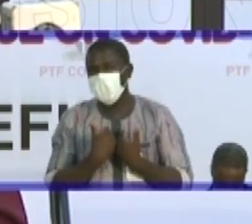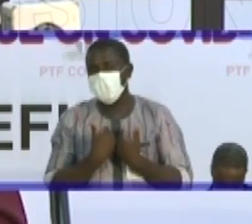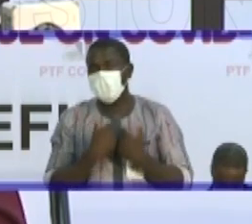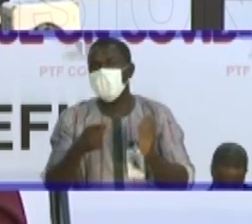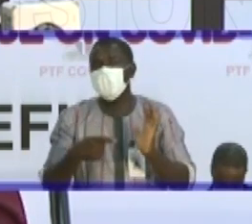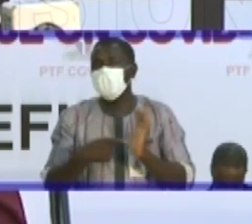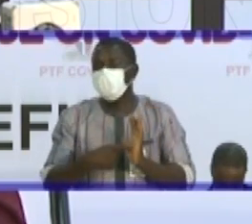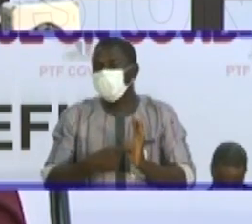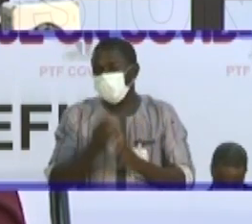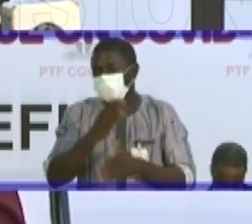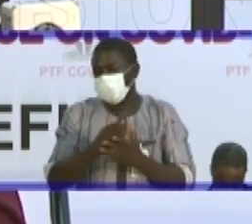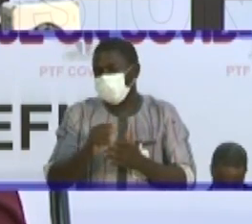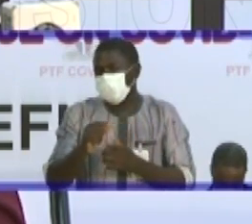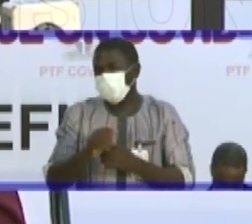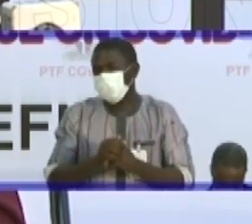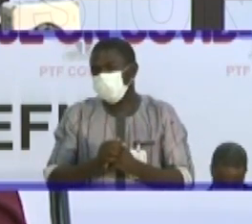asymptomatic version of